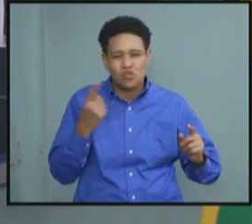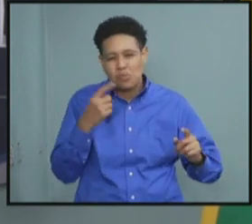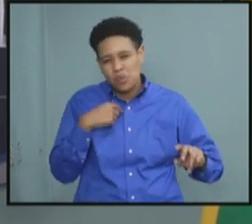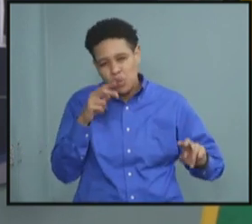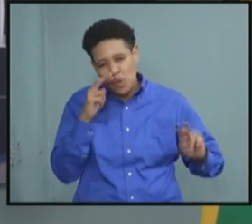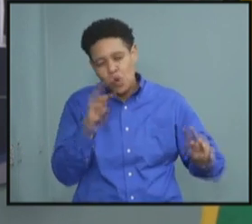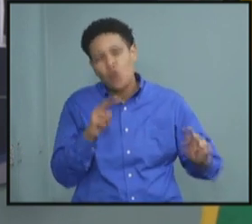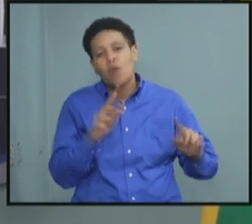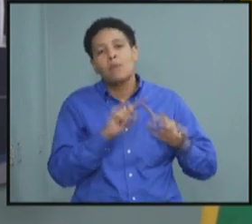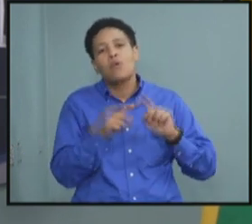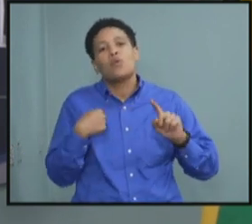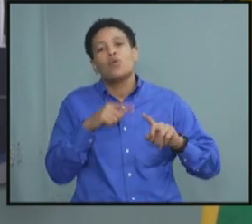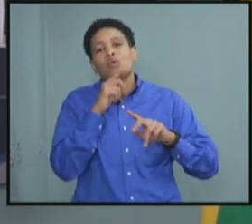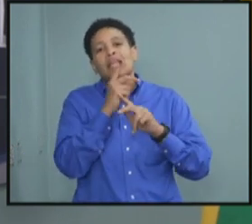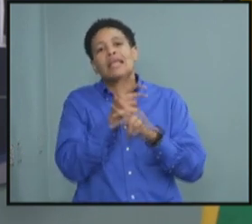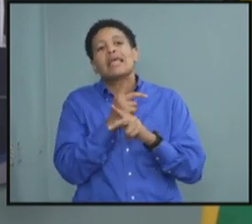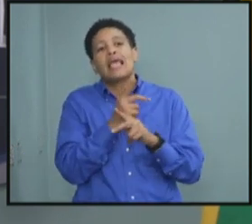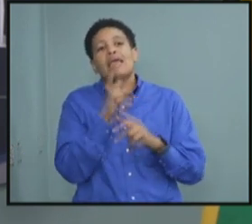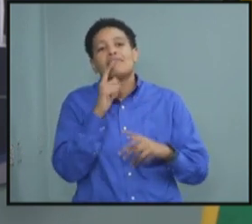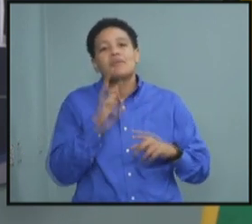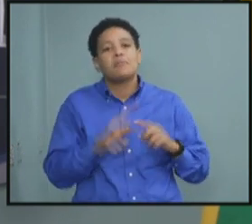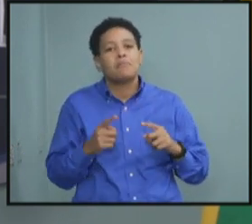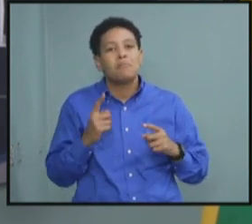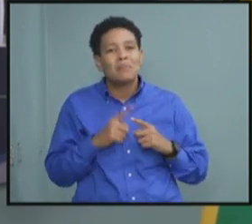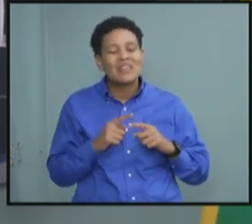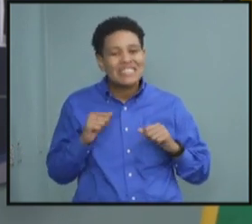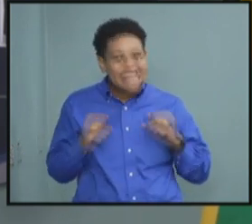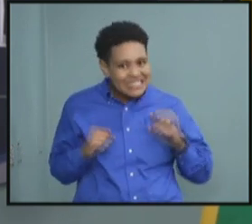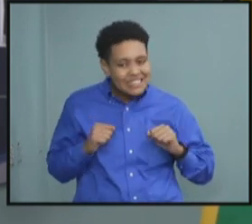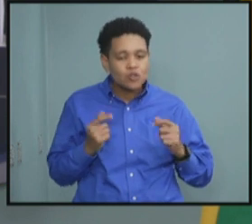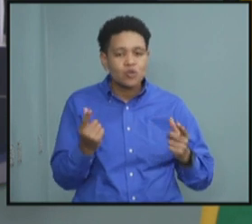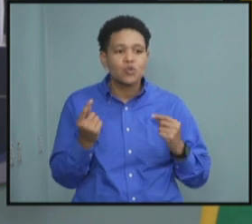but we're very careful, indeed reluctant to do.